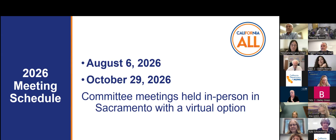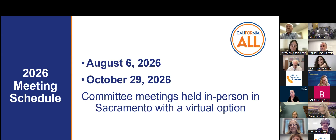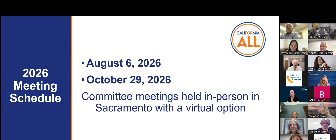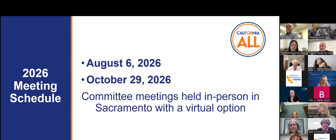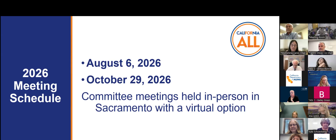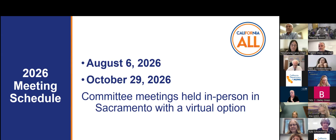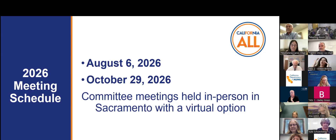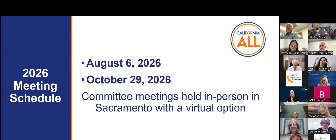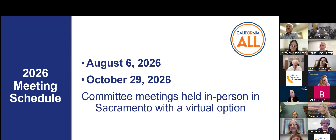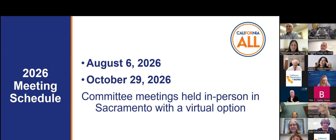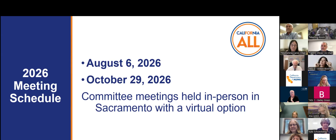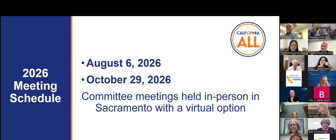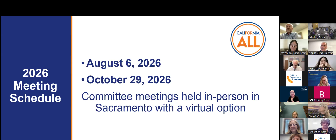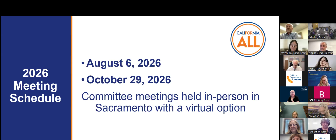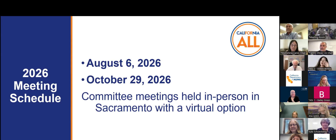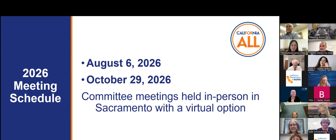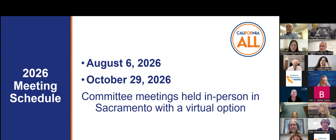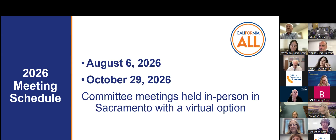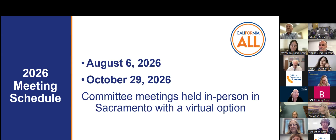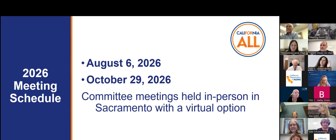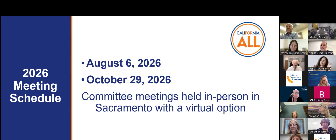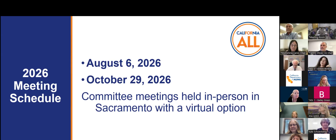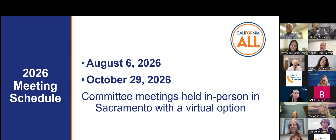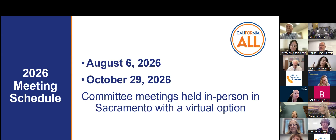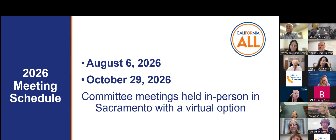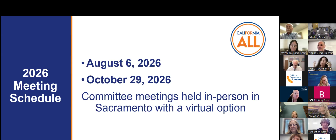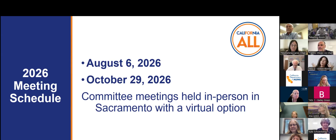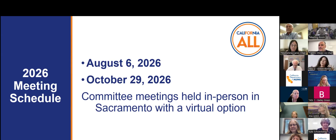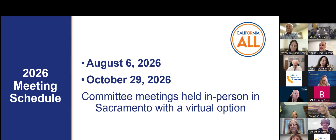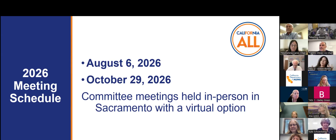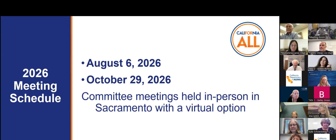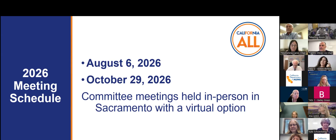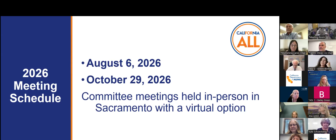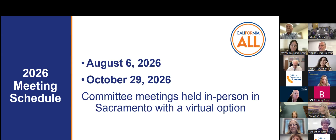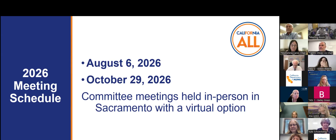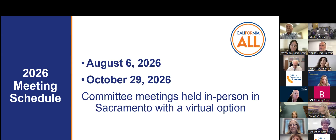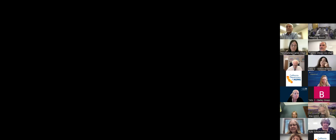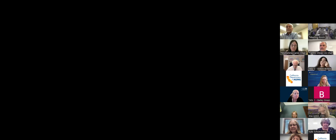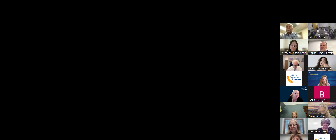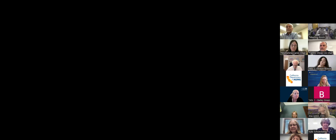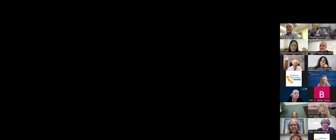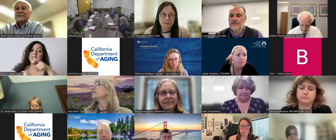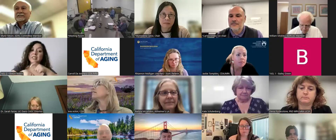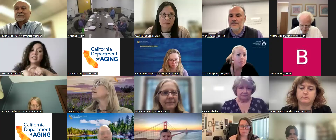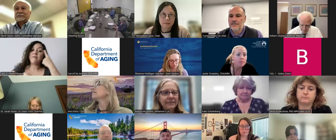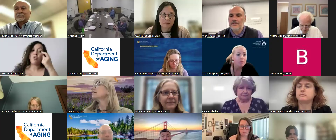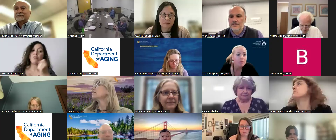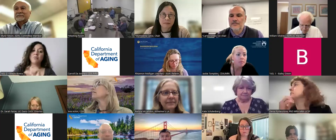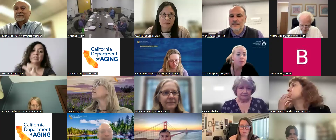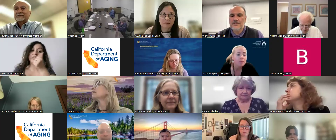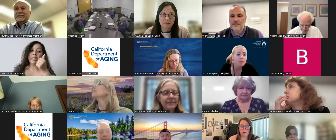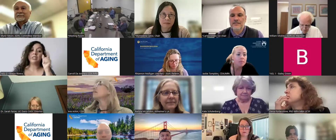Hopefully this October. The only suggestion I would have to change the time from maybe instead of 10 to 11. So those of us who are going to travel